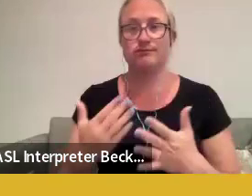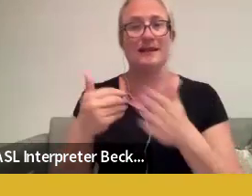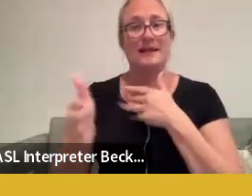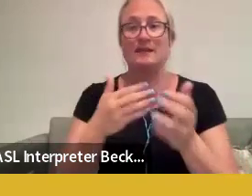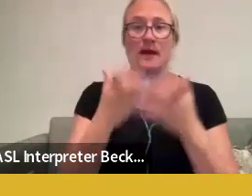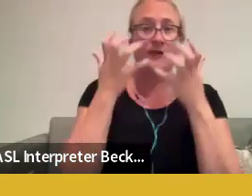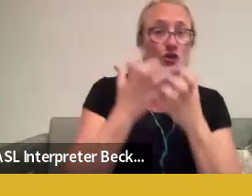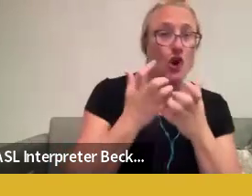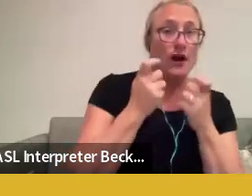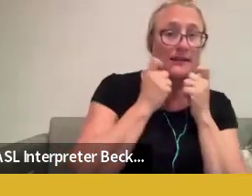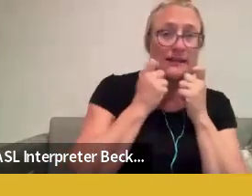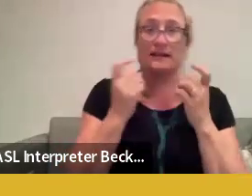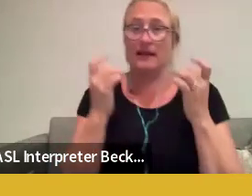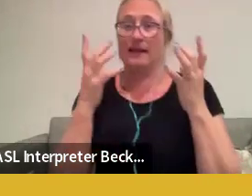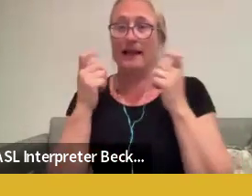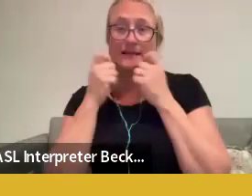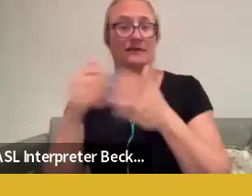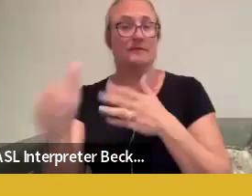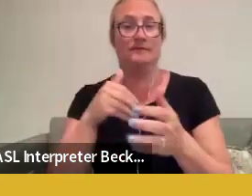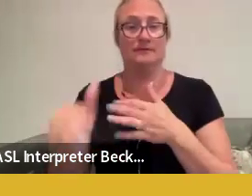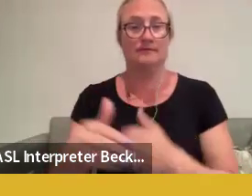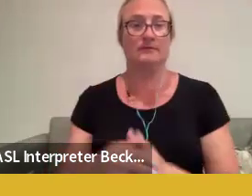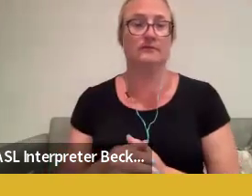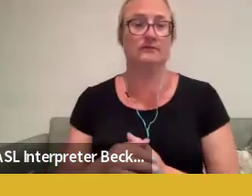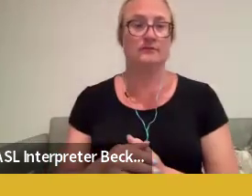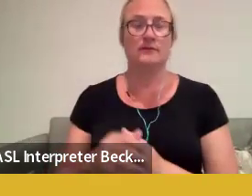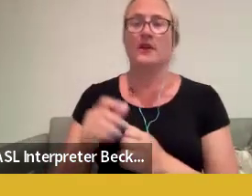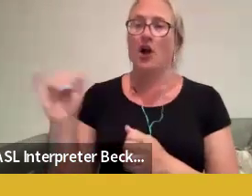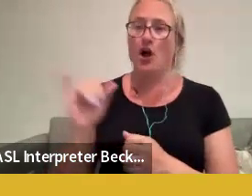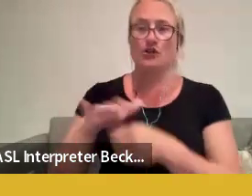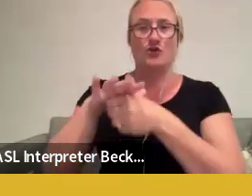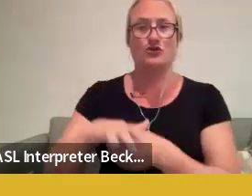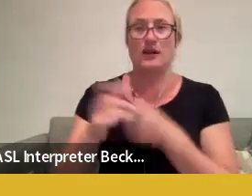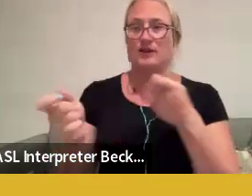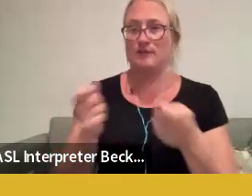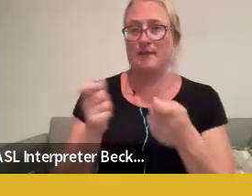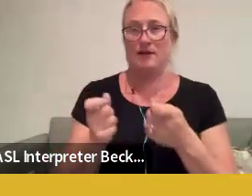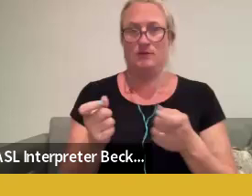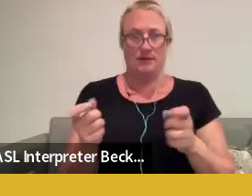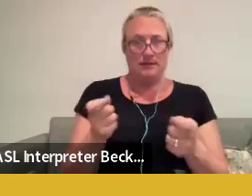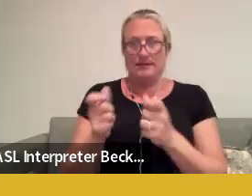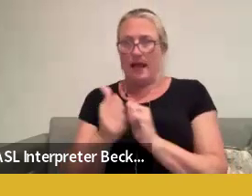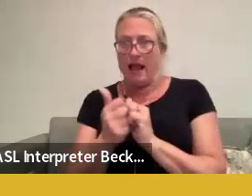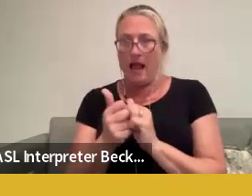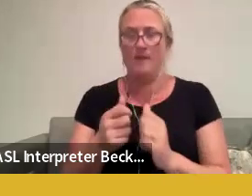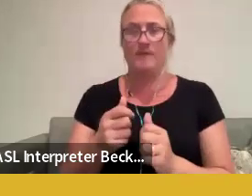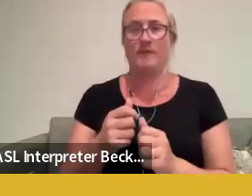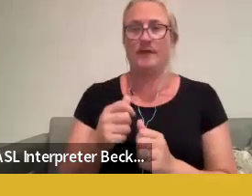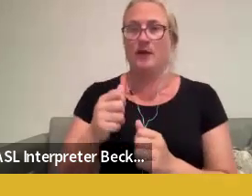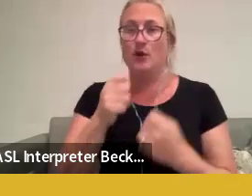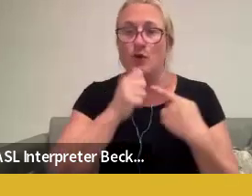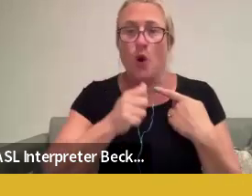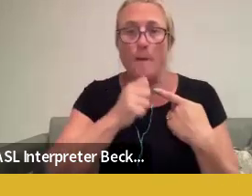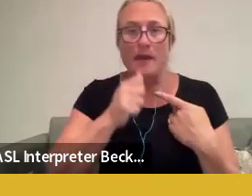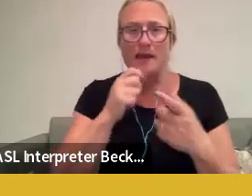tone. And you want to practice stress management, especially if you're someone who has a mental health condition. Again, coping in the extreme heat